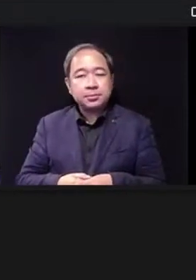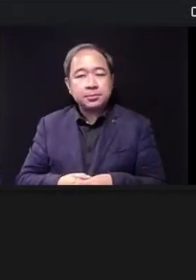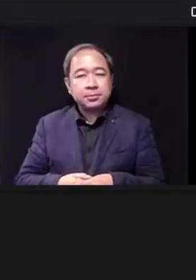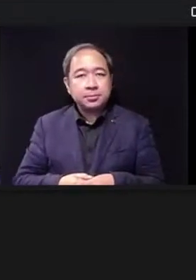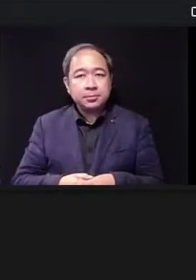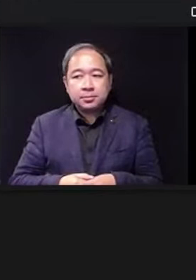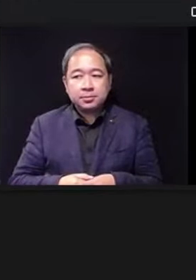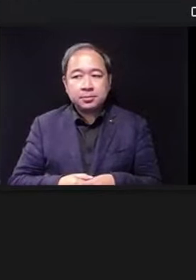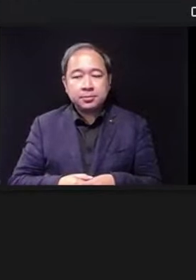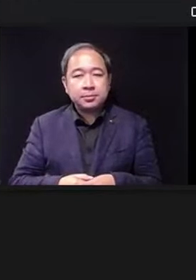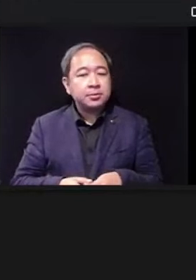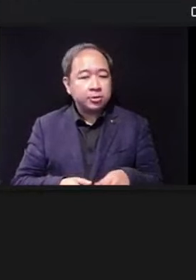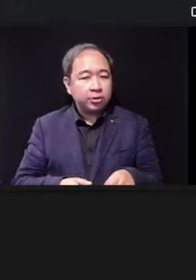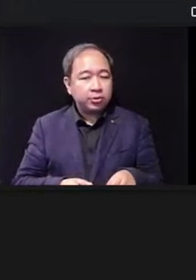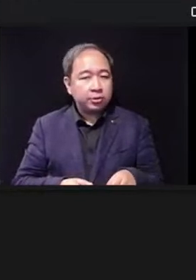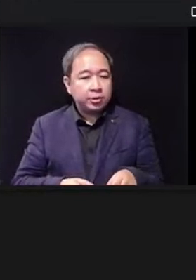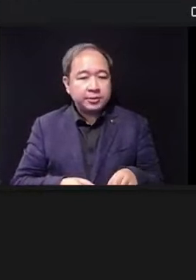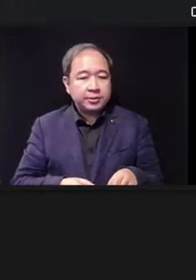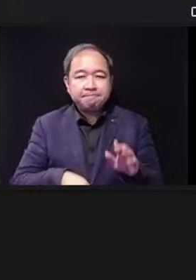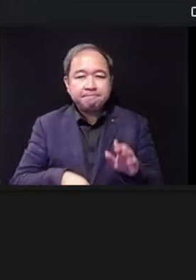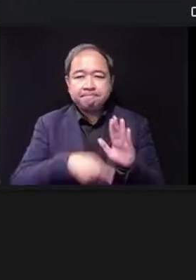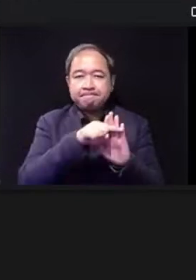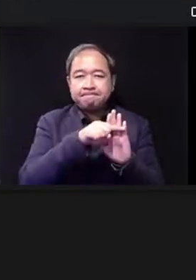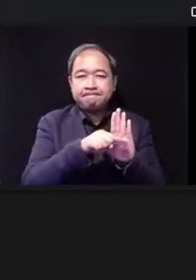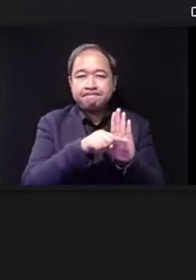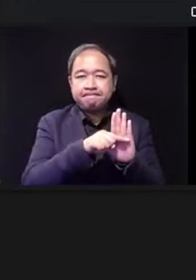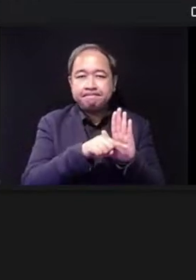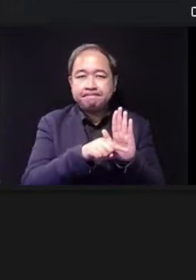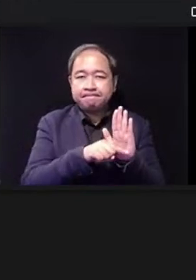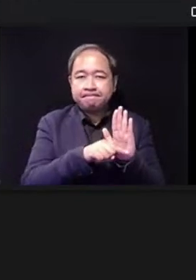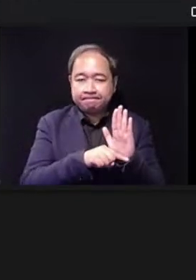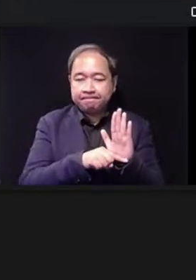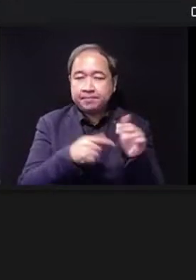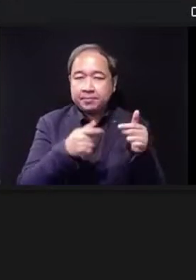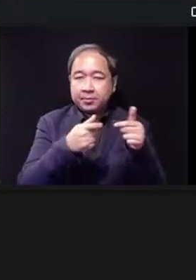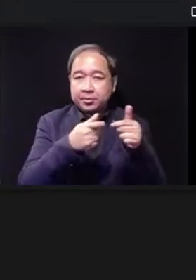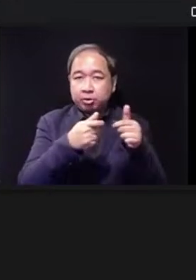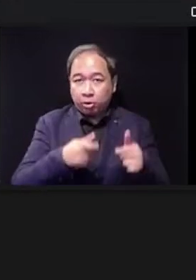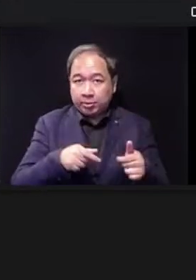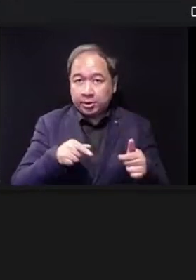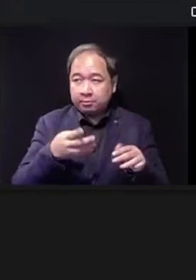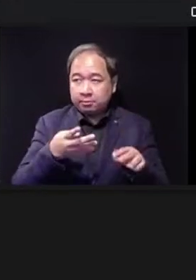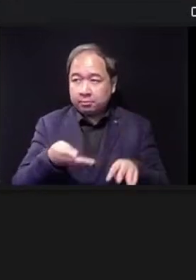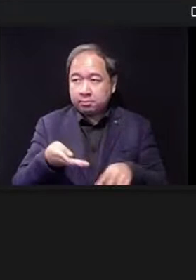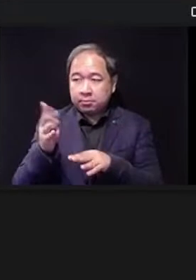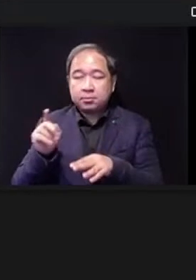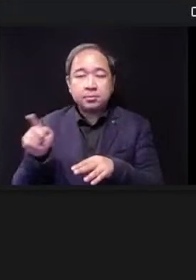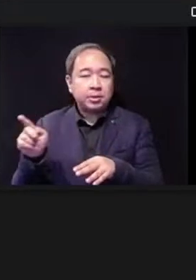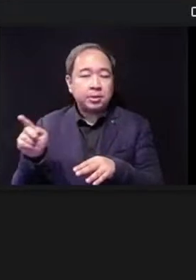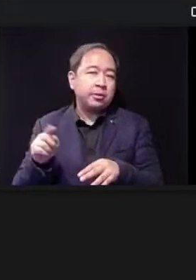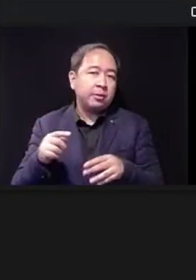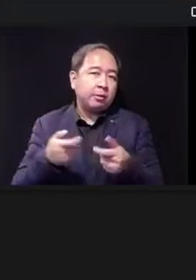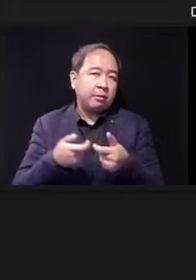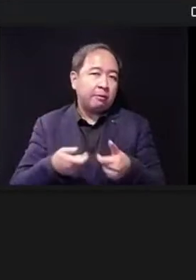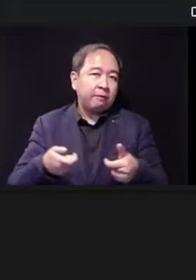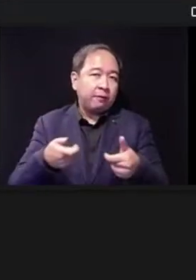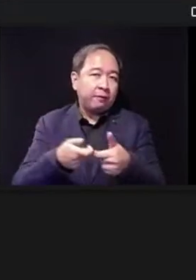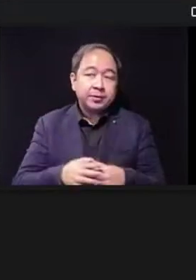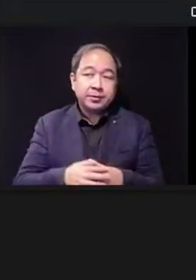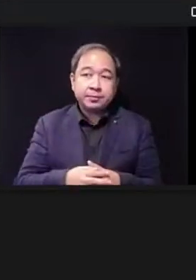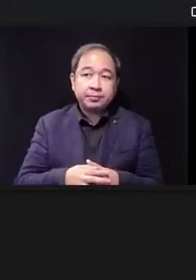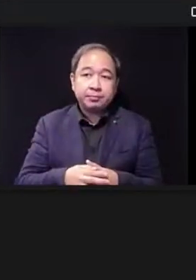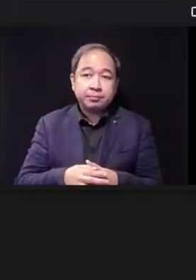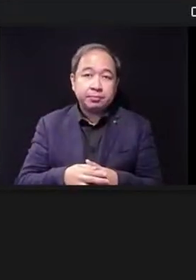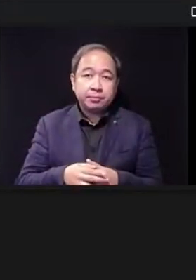These were also the documents that were in the website for the conference. I see